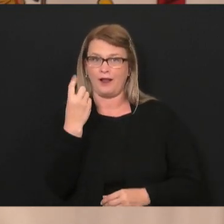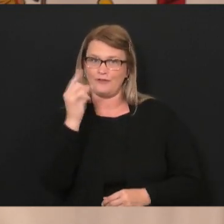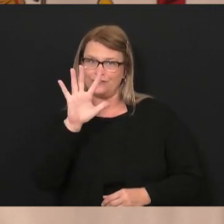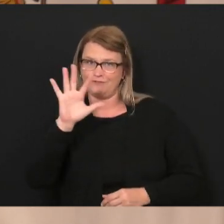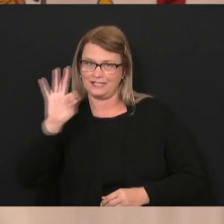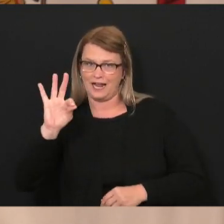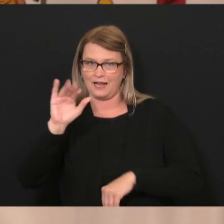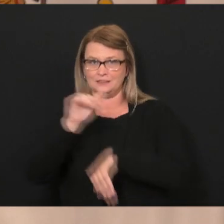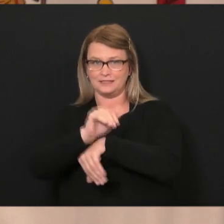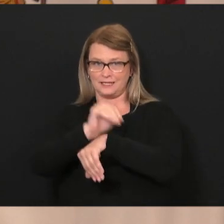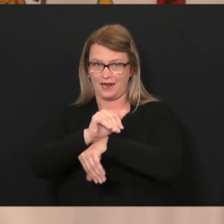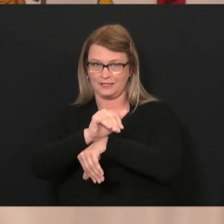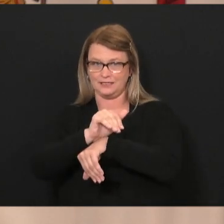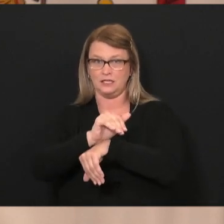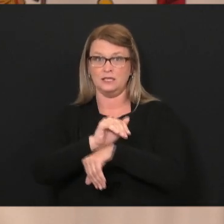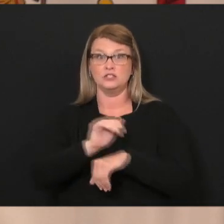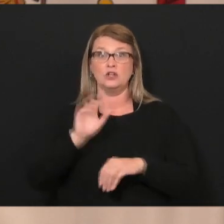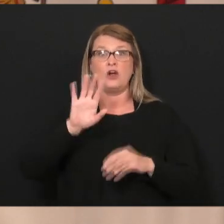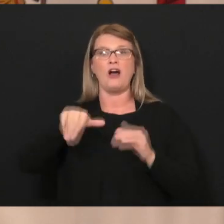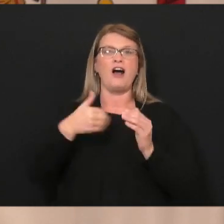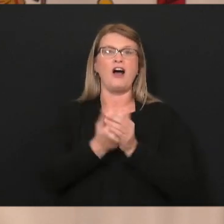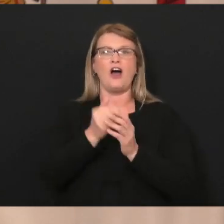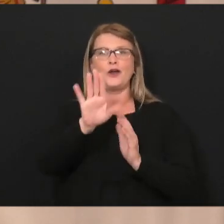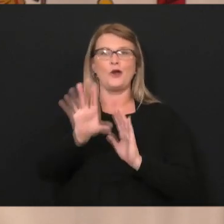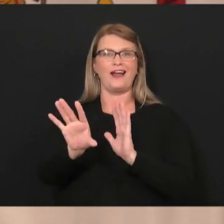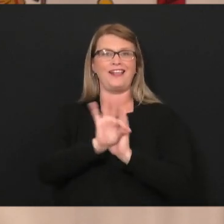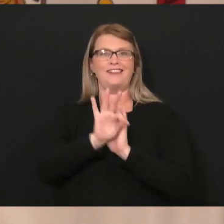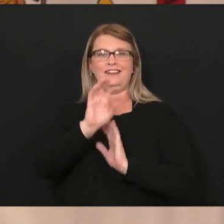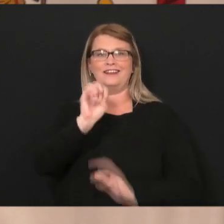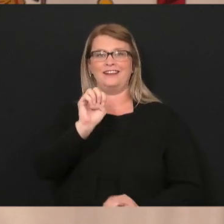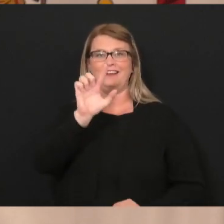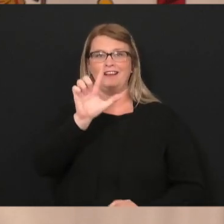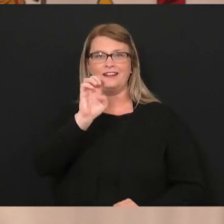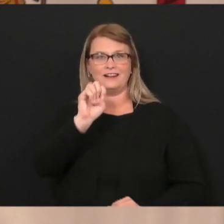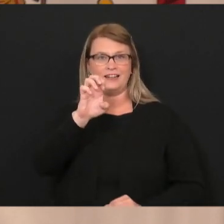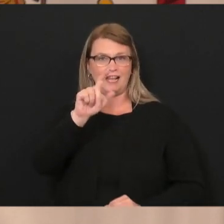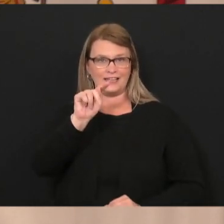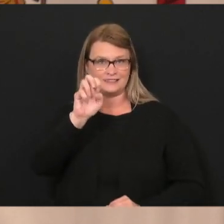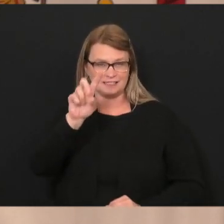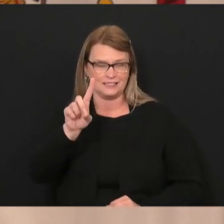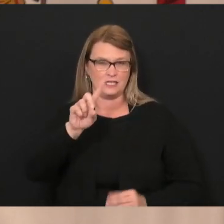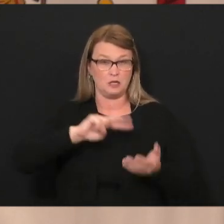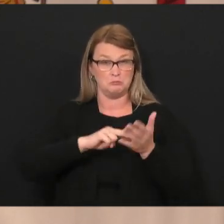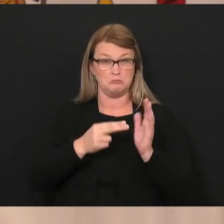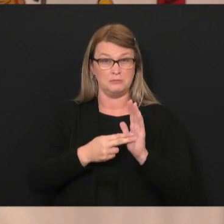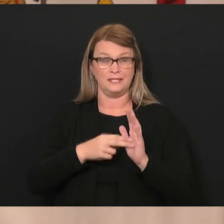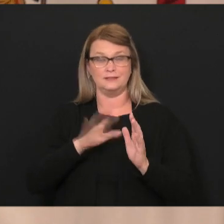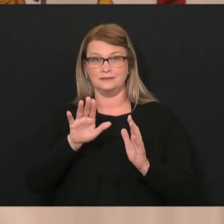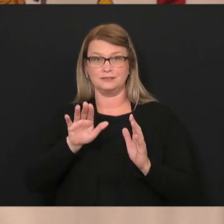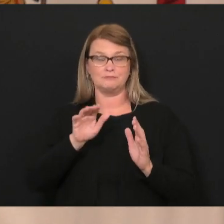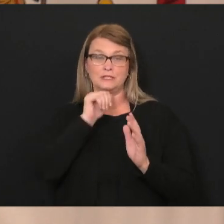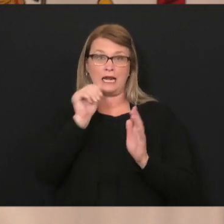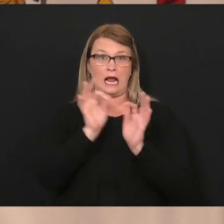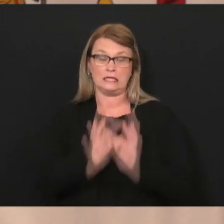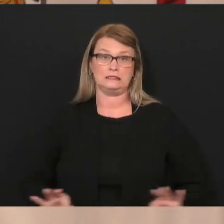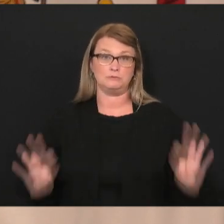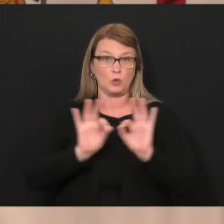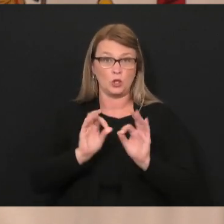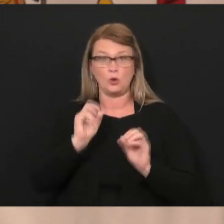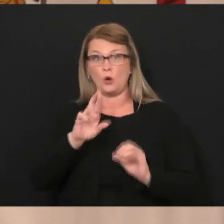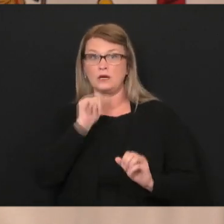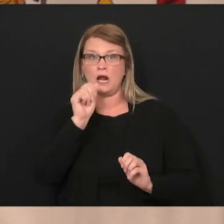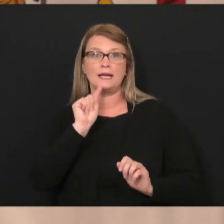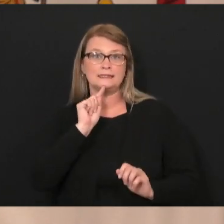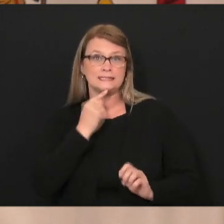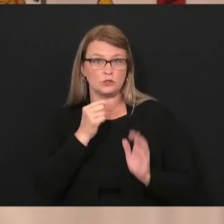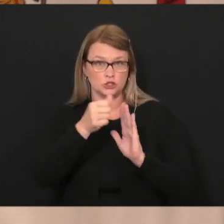tonight. So all elective surgeries will be off the bubbles as of tonight, and